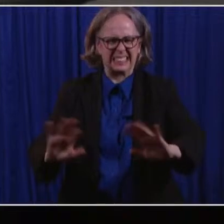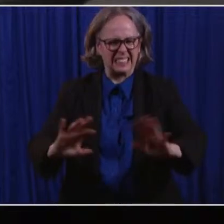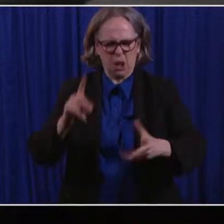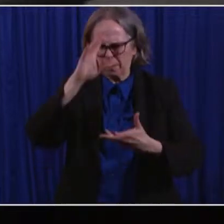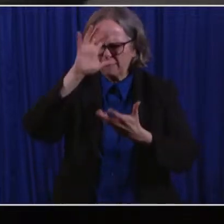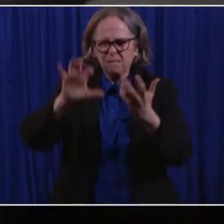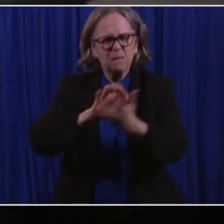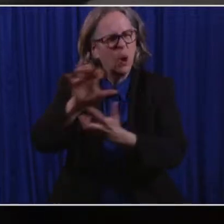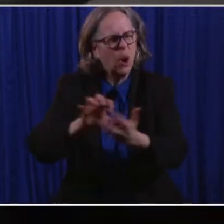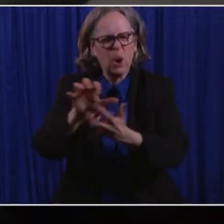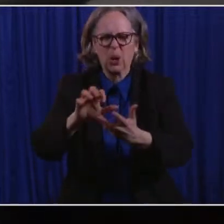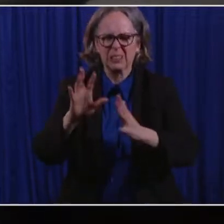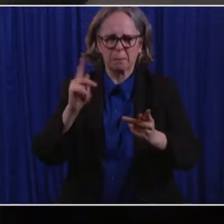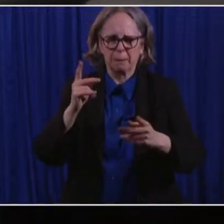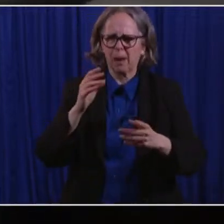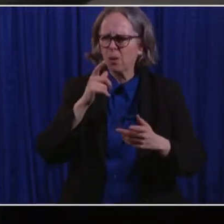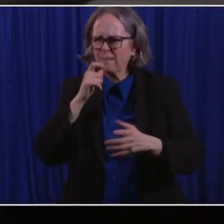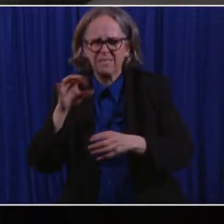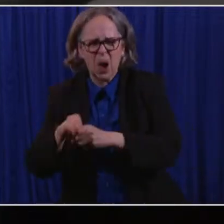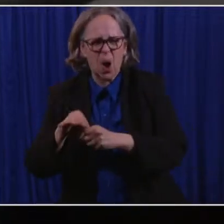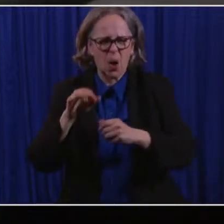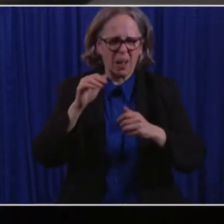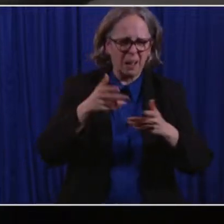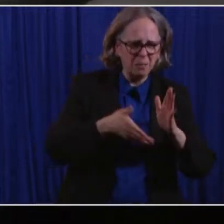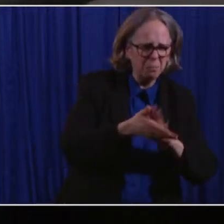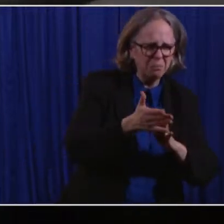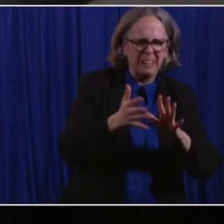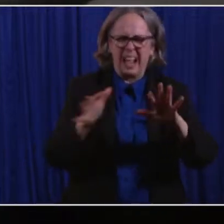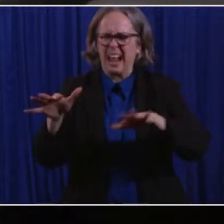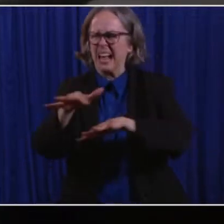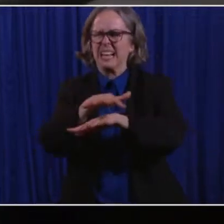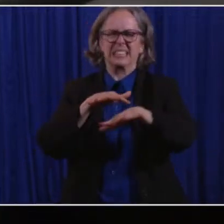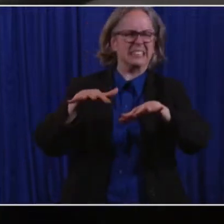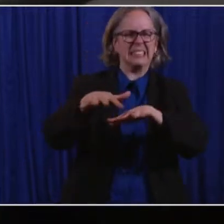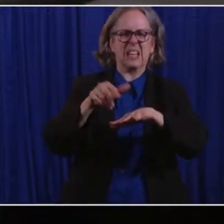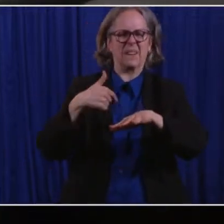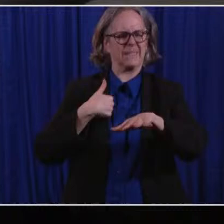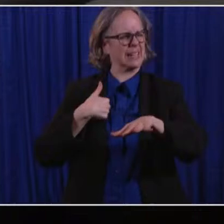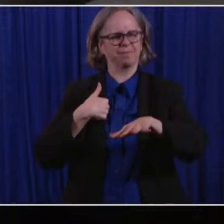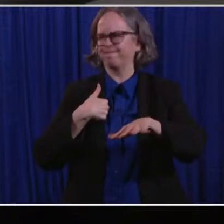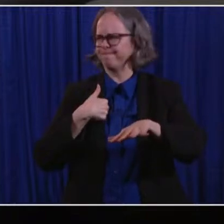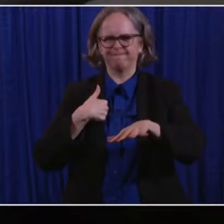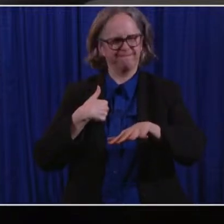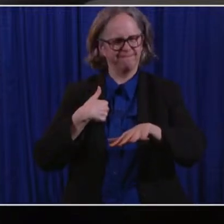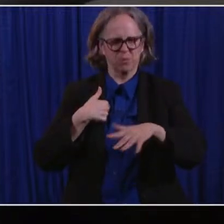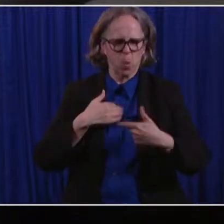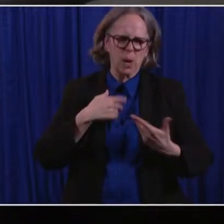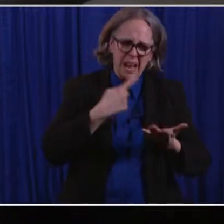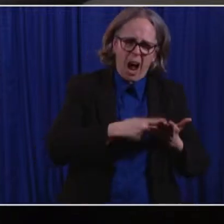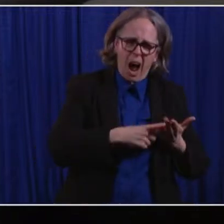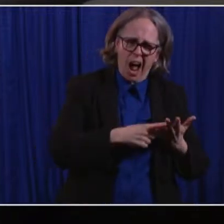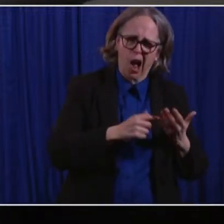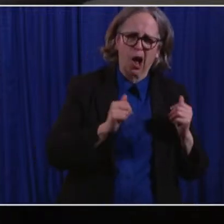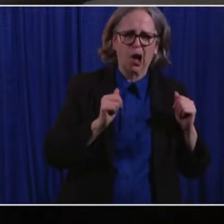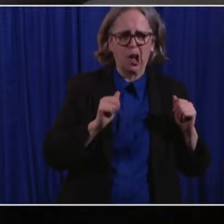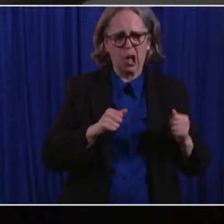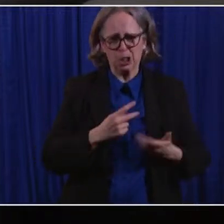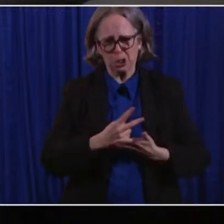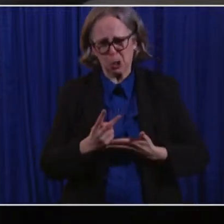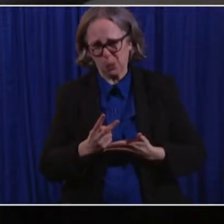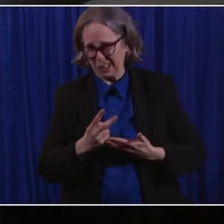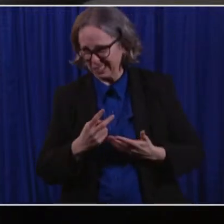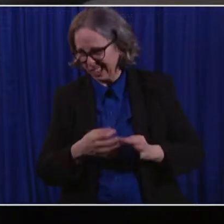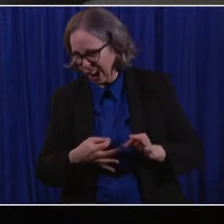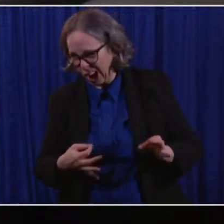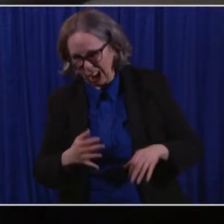boards of elections. And so again, just to get a few weeks sooner my assessment was that wasn't worth it,